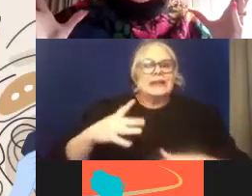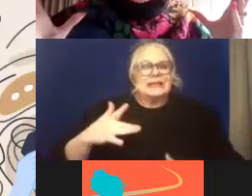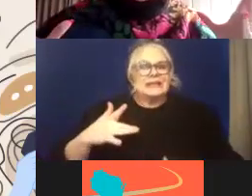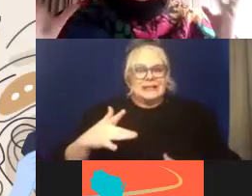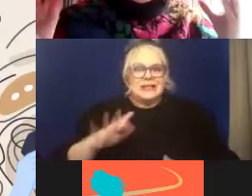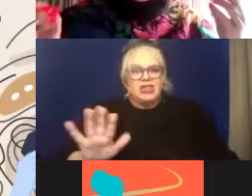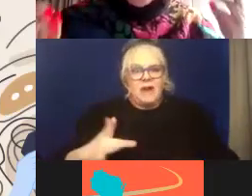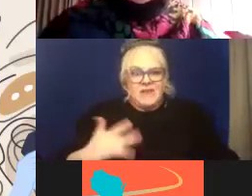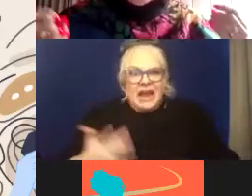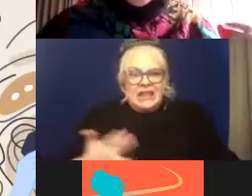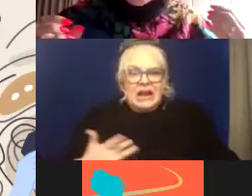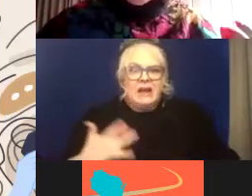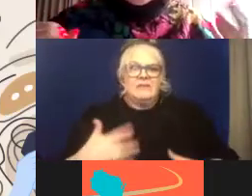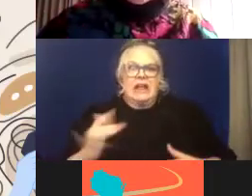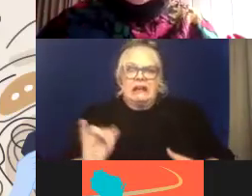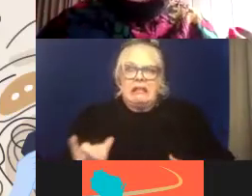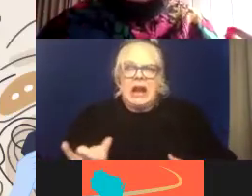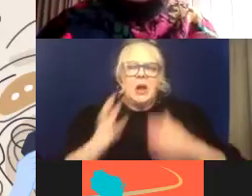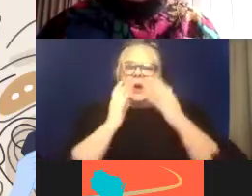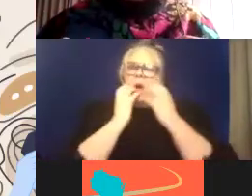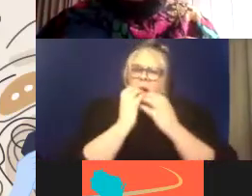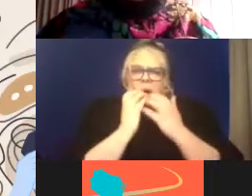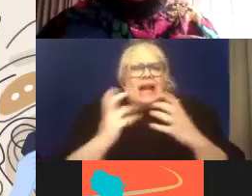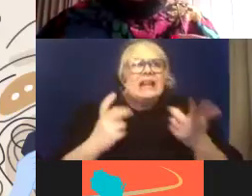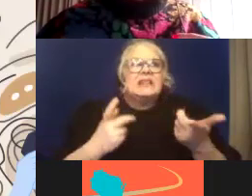their head because they're being reminded about it when it's happening.